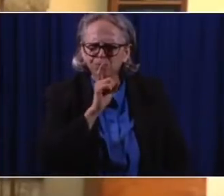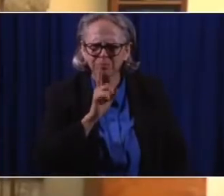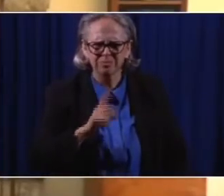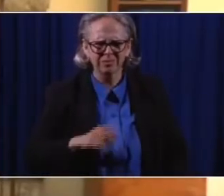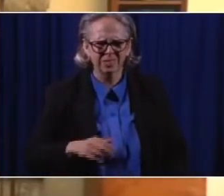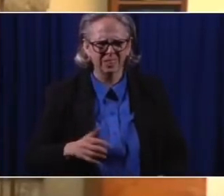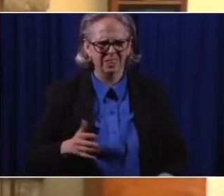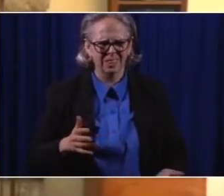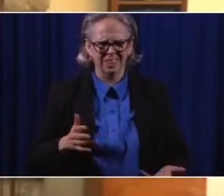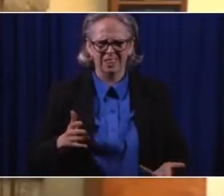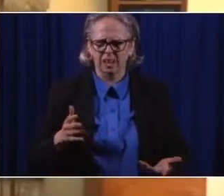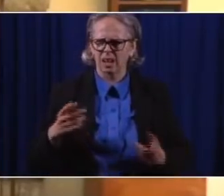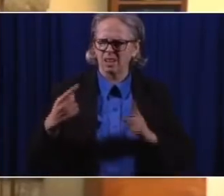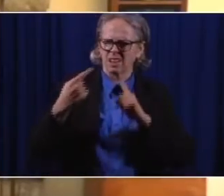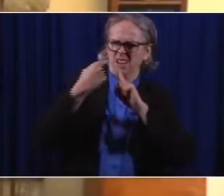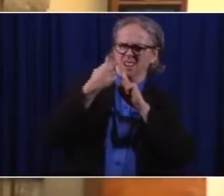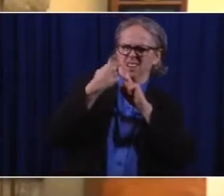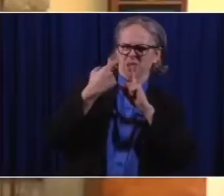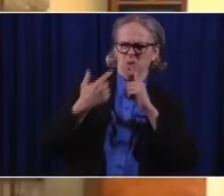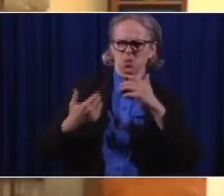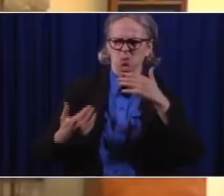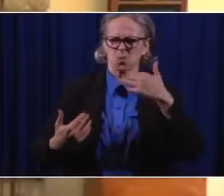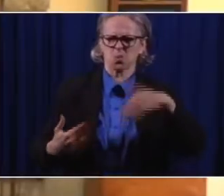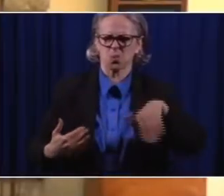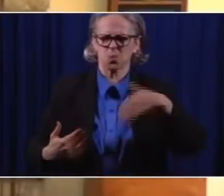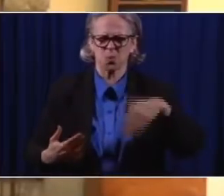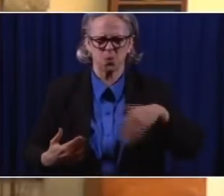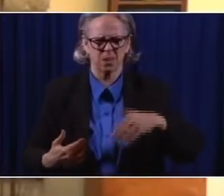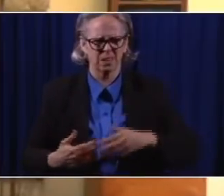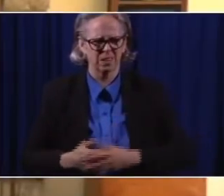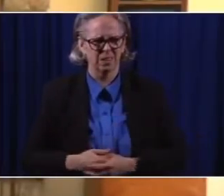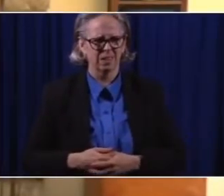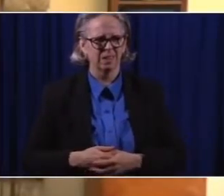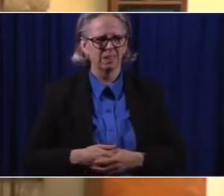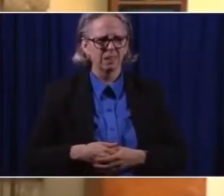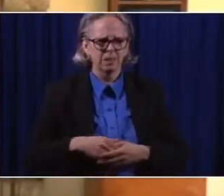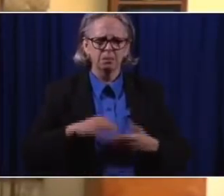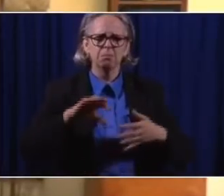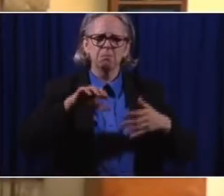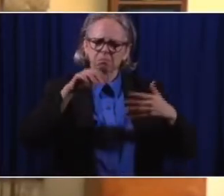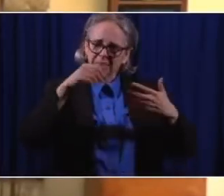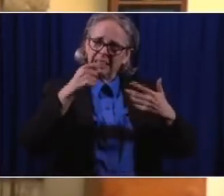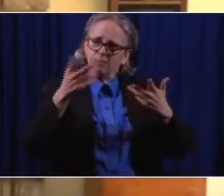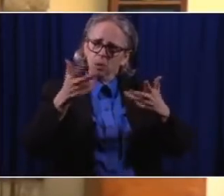do what we have to do so our hospitals can stay open, so our kids can stay in school,